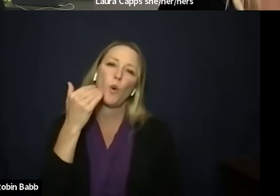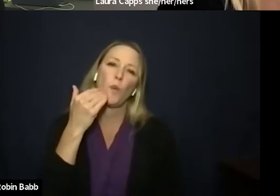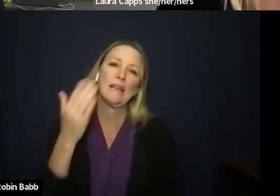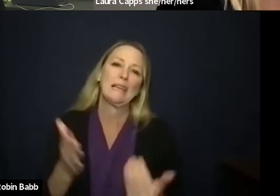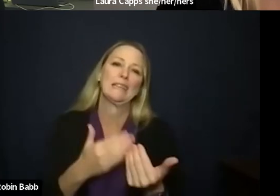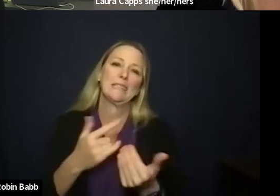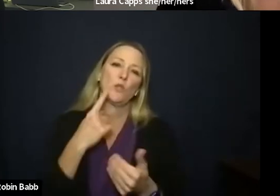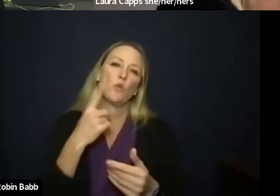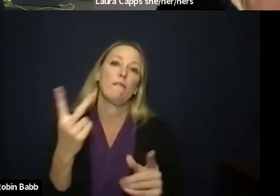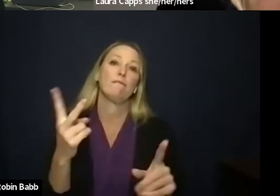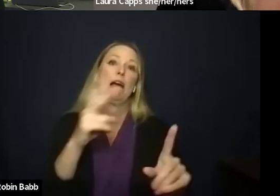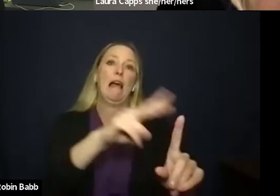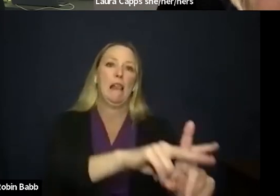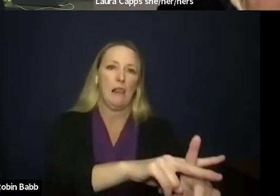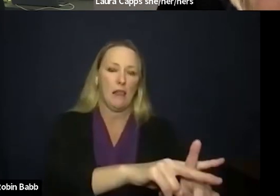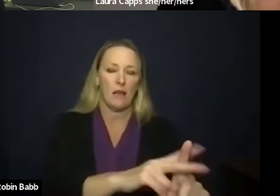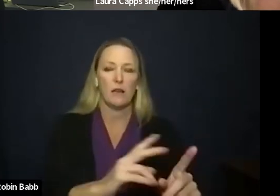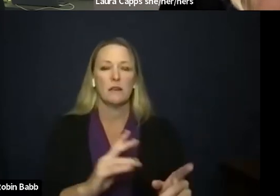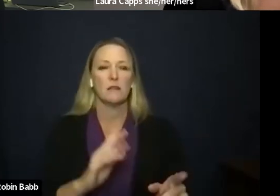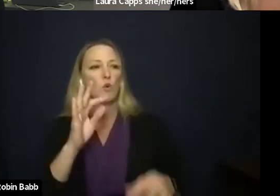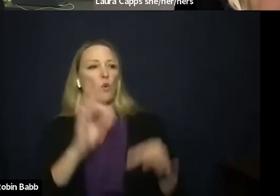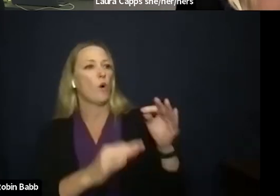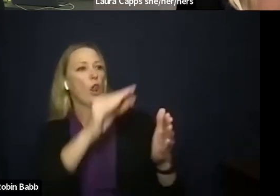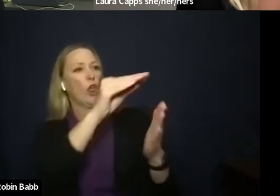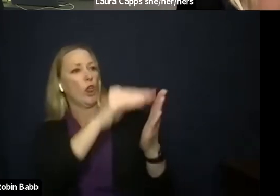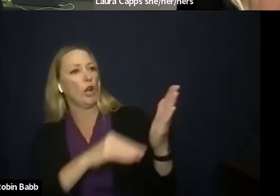that lawsuit would be unsuccessful